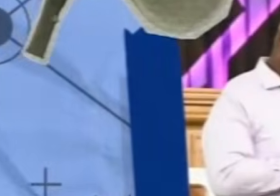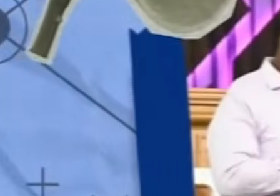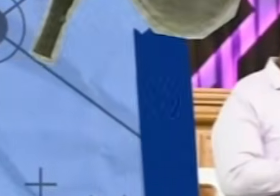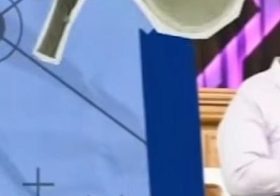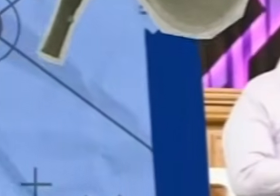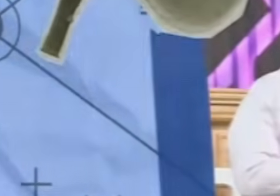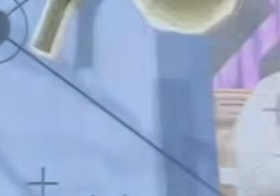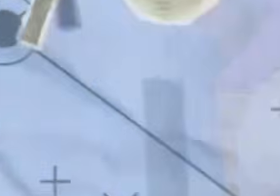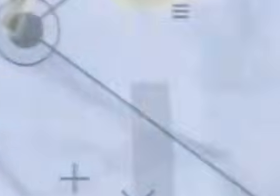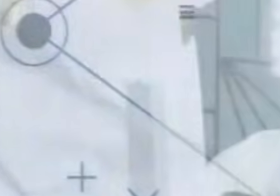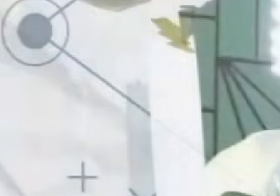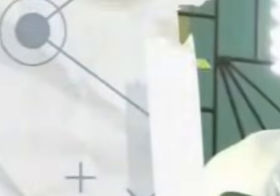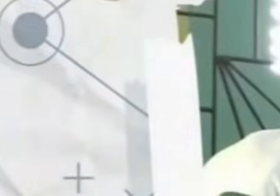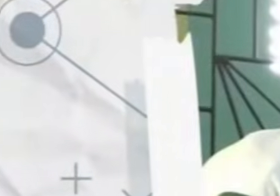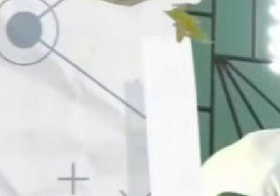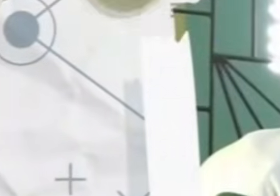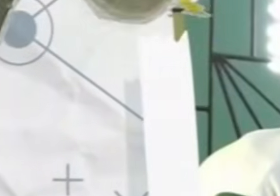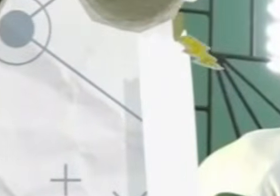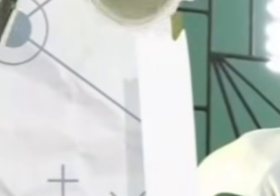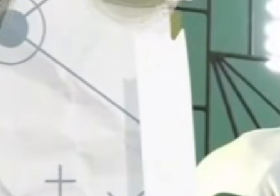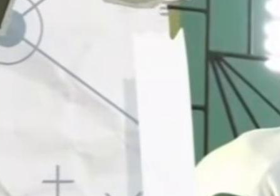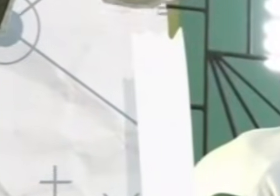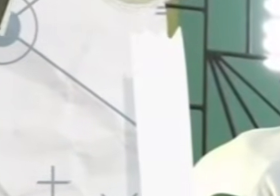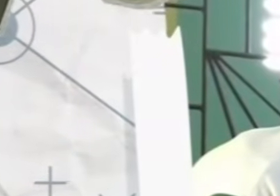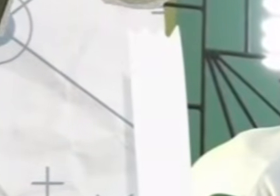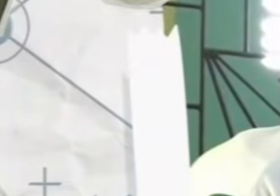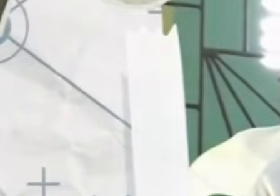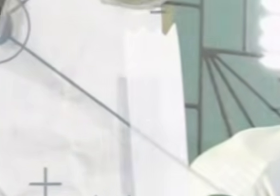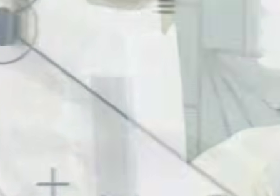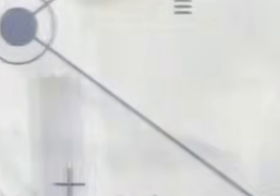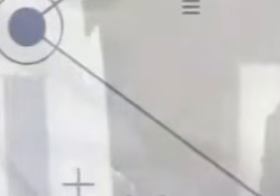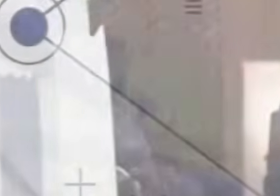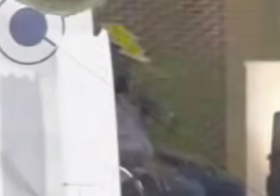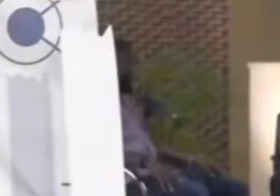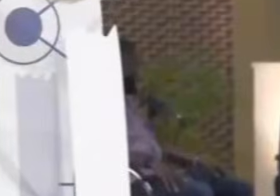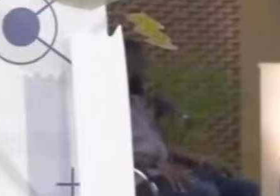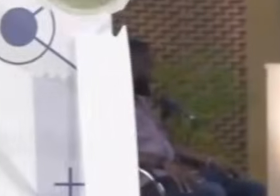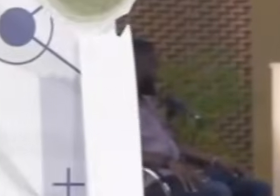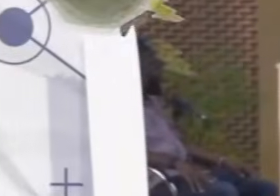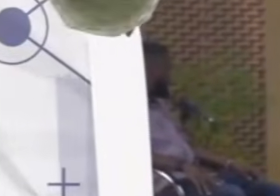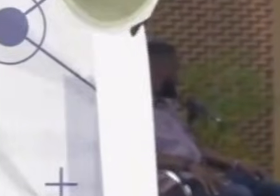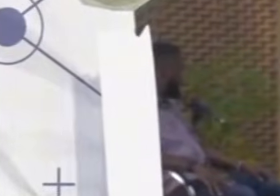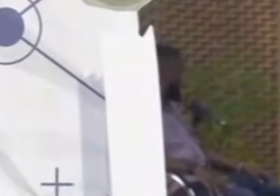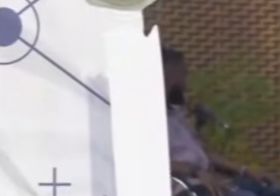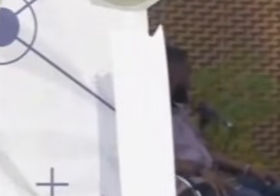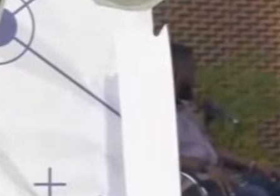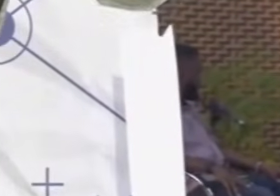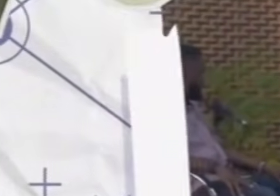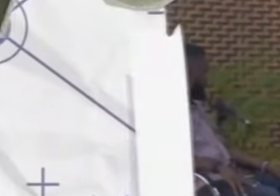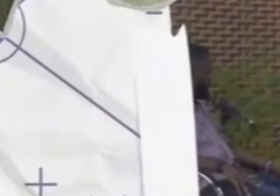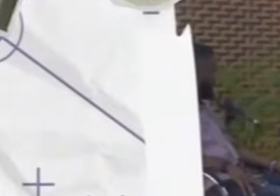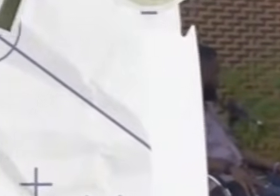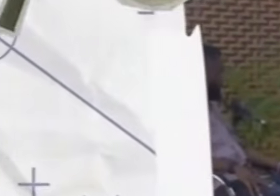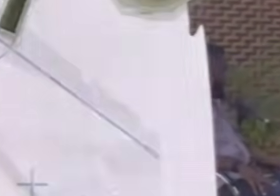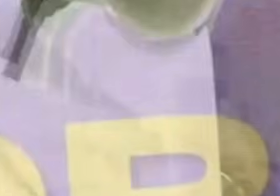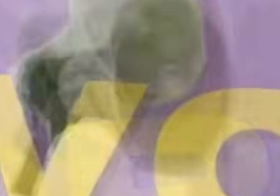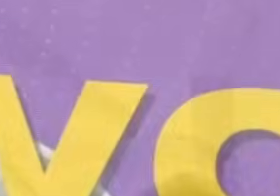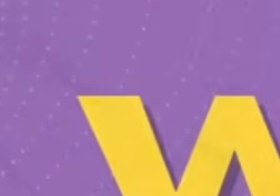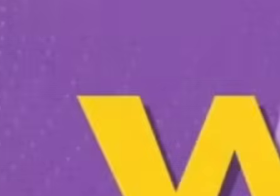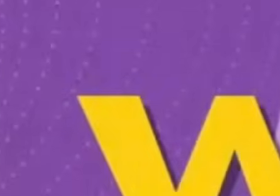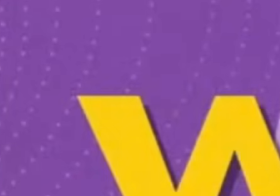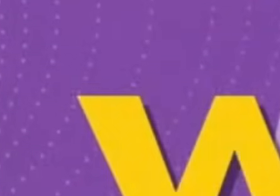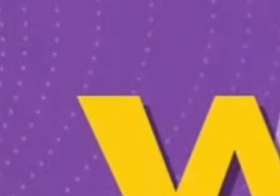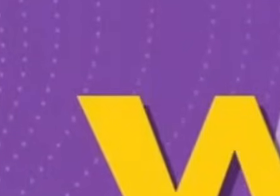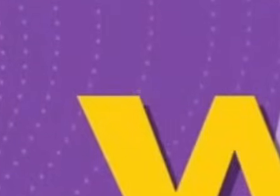of the word. PBCJ brings you Word Power, Sundays at 6 a.m. Tune in and be blessed.